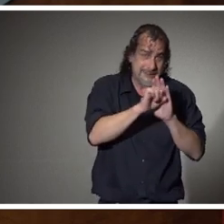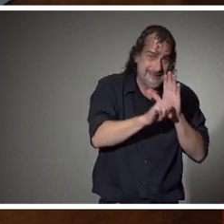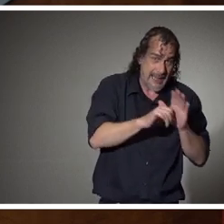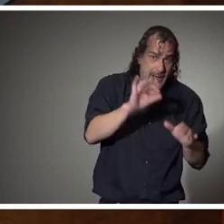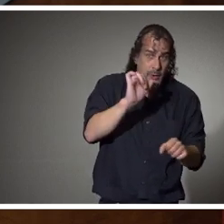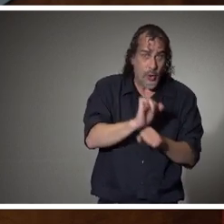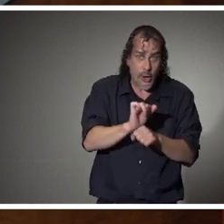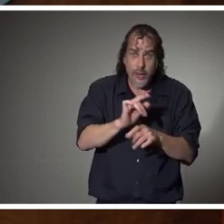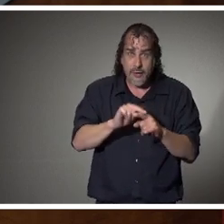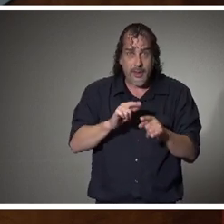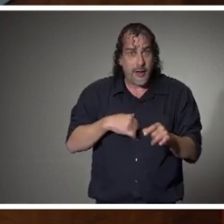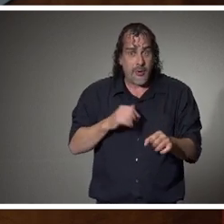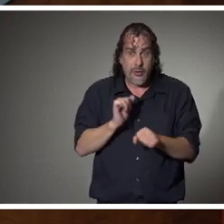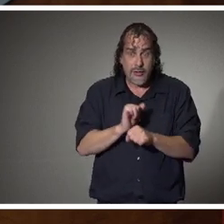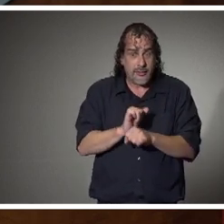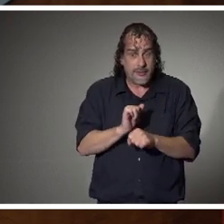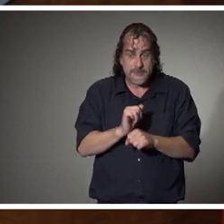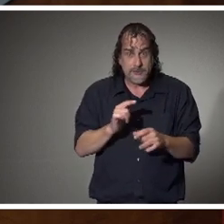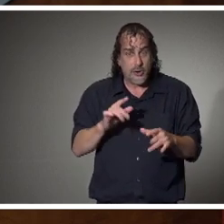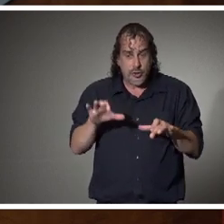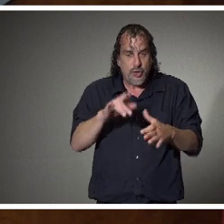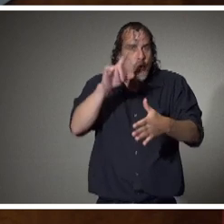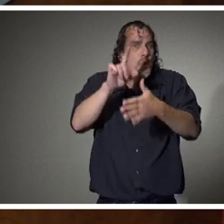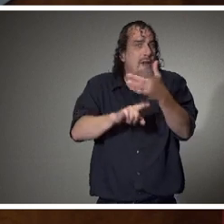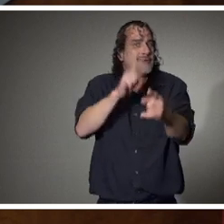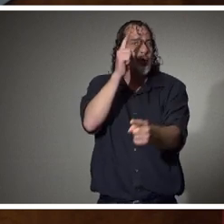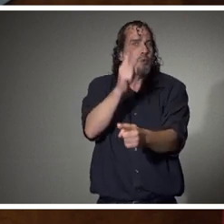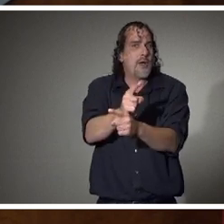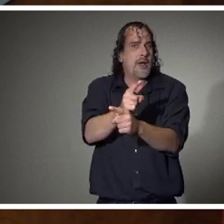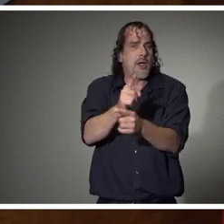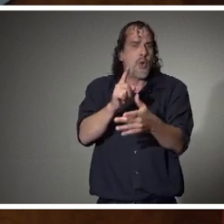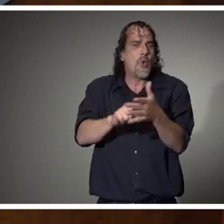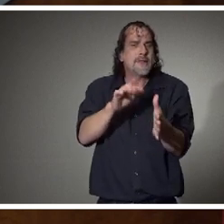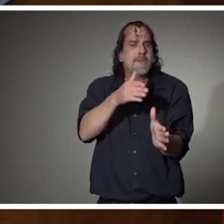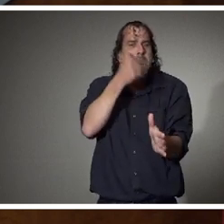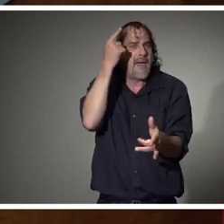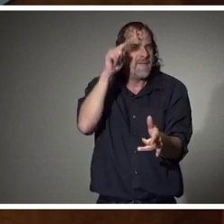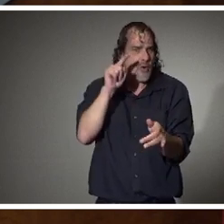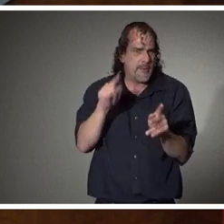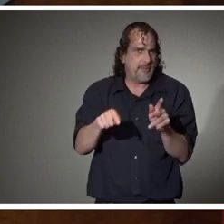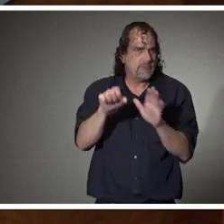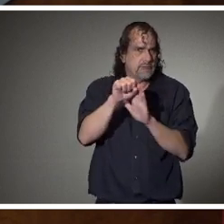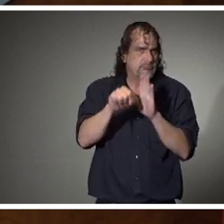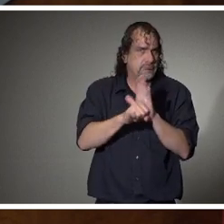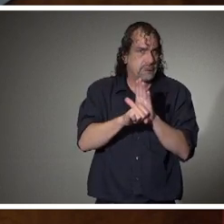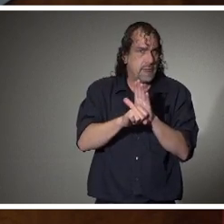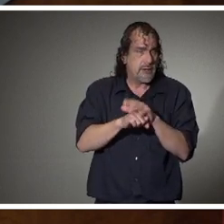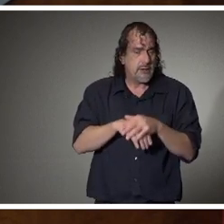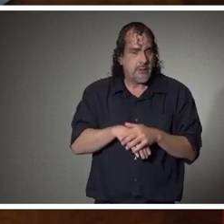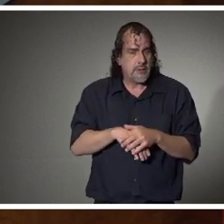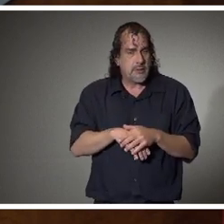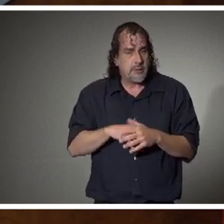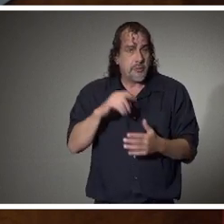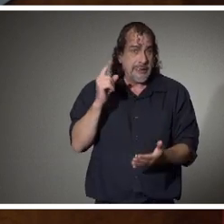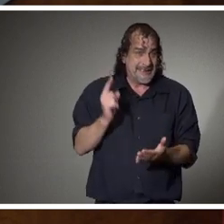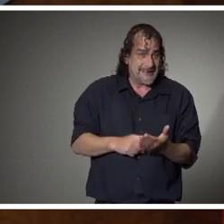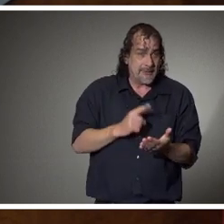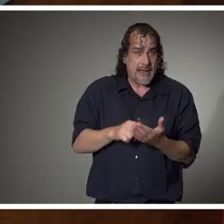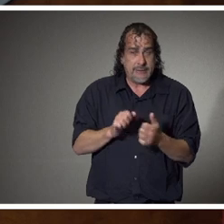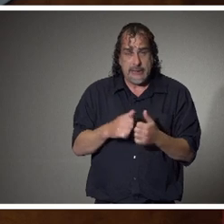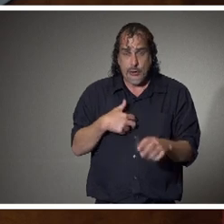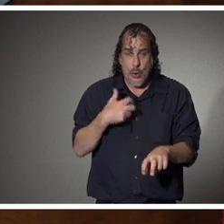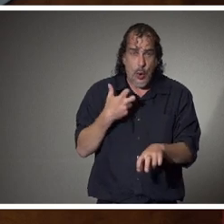up to do what's right, to do what's best for Mississippians. And while it's sometimes difficult for any of